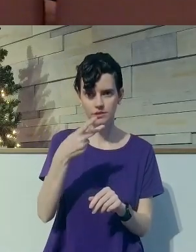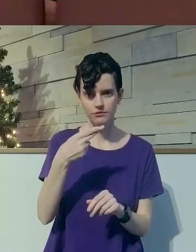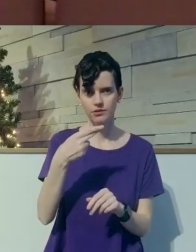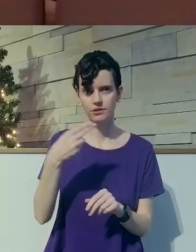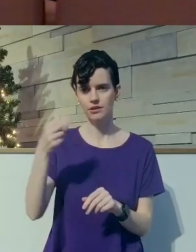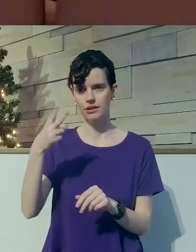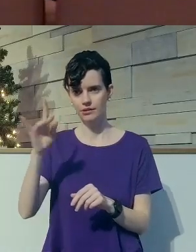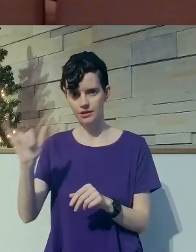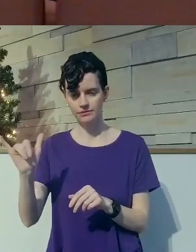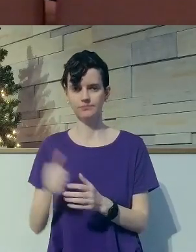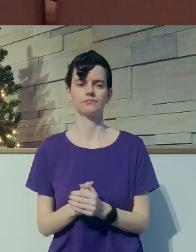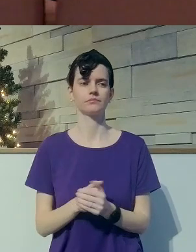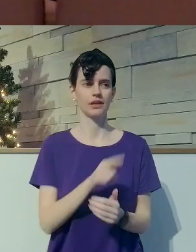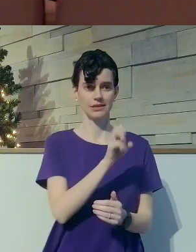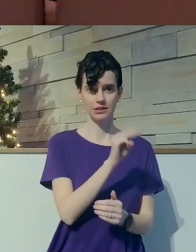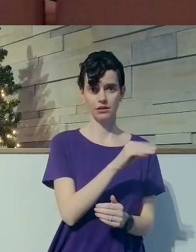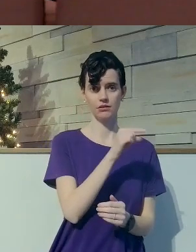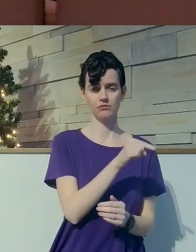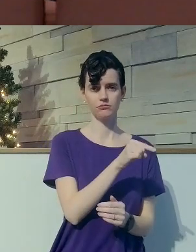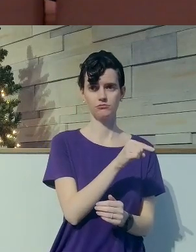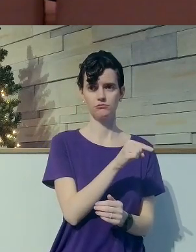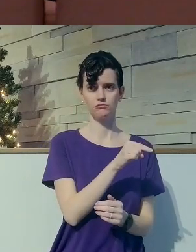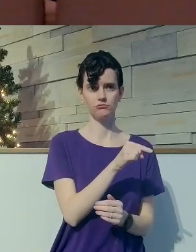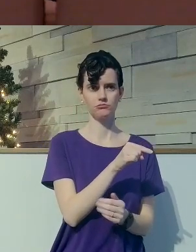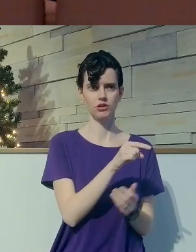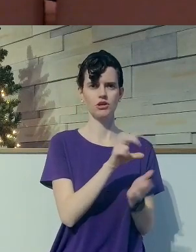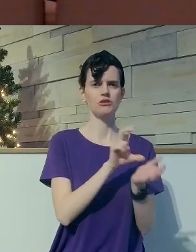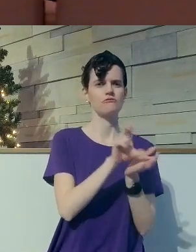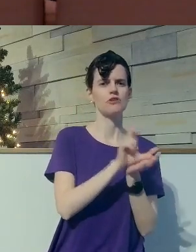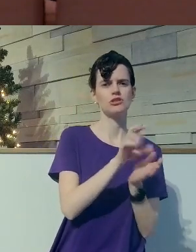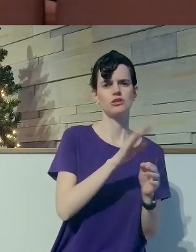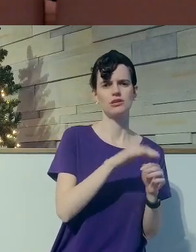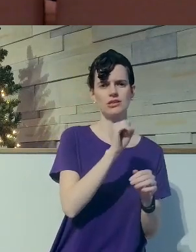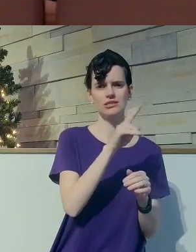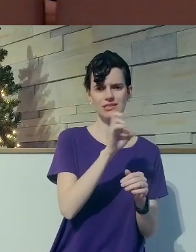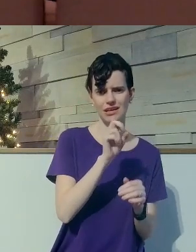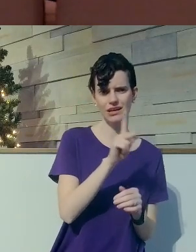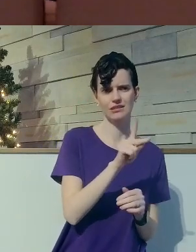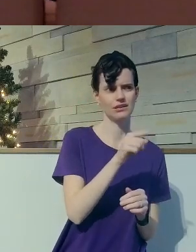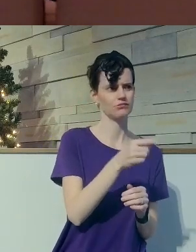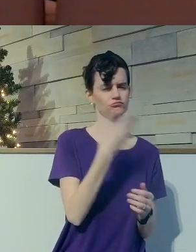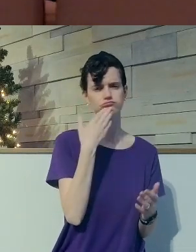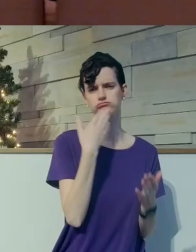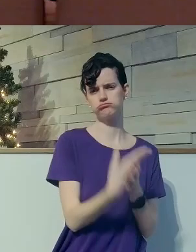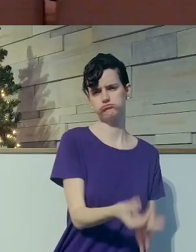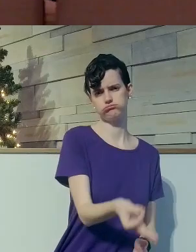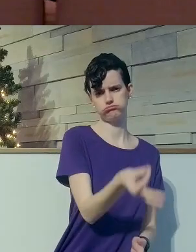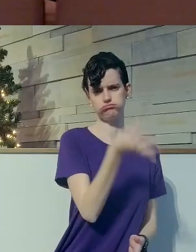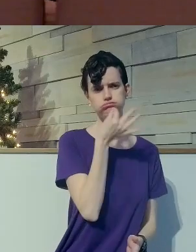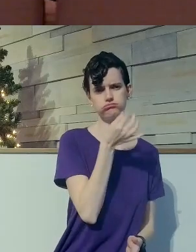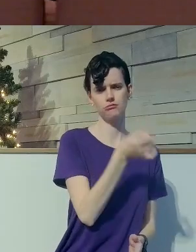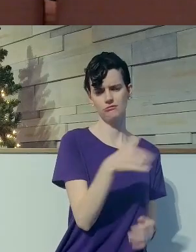and Harry. Tom was a stock investor, and Tom was really good at it. He